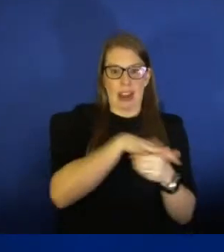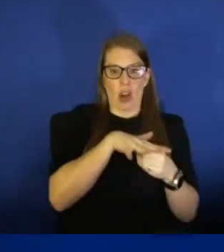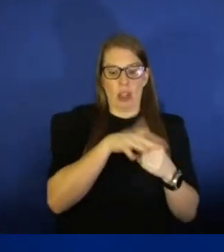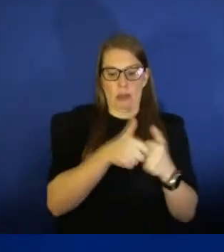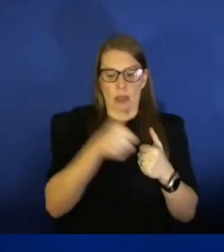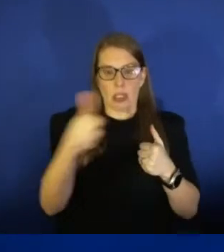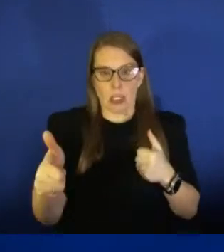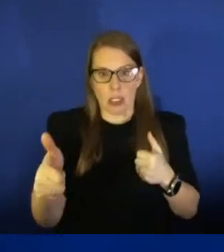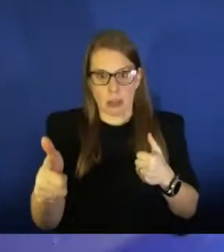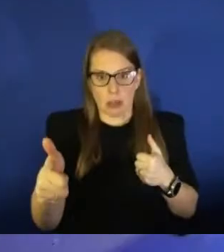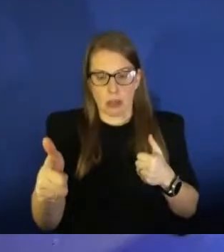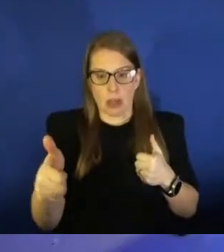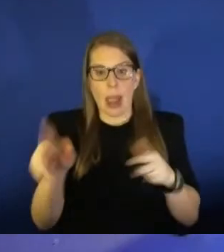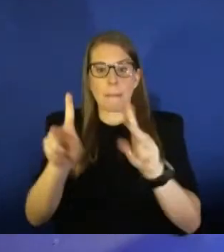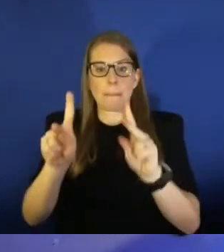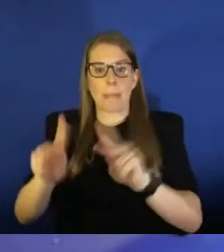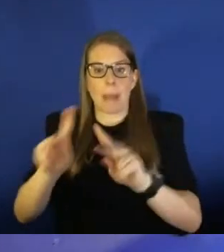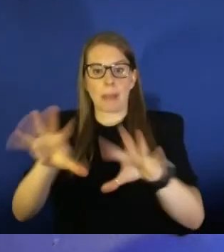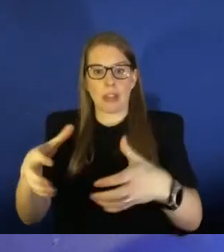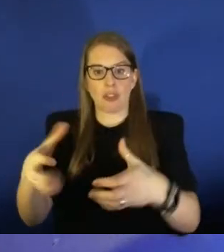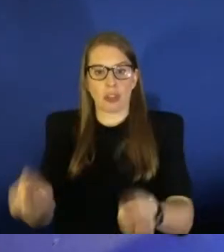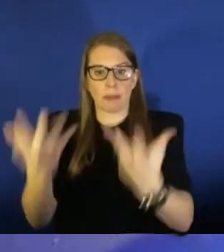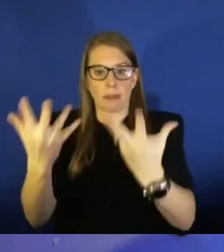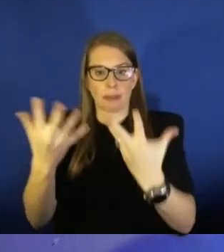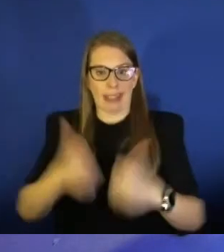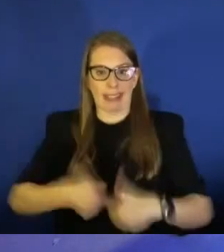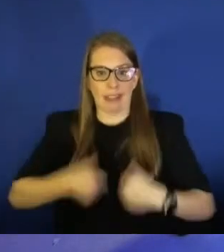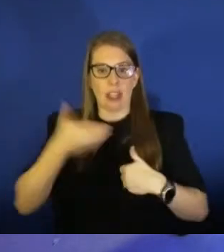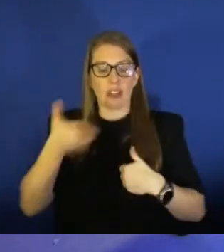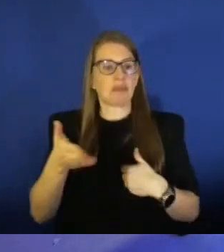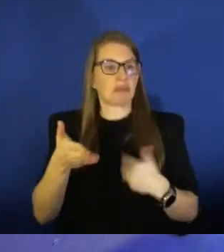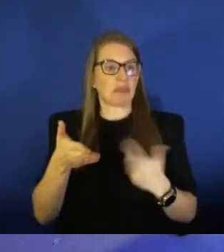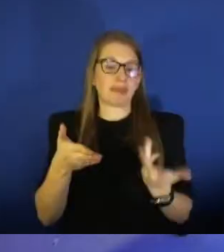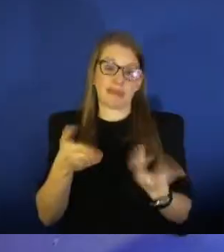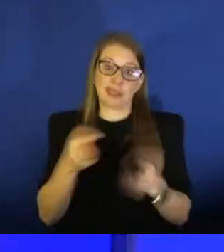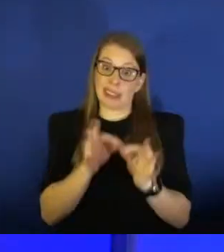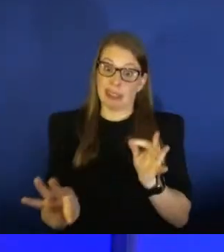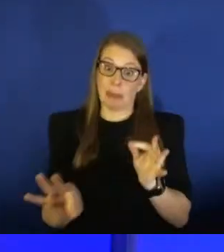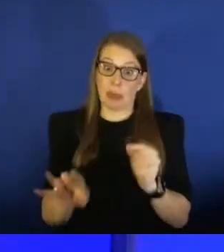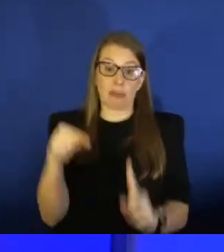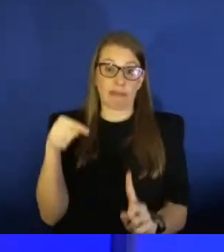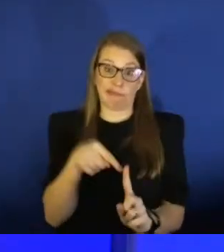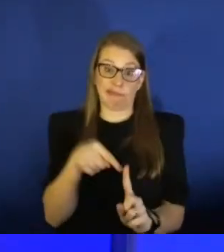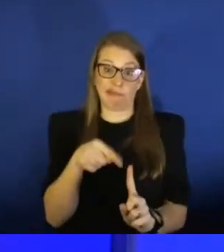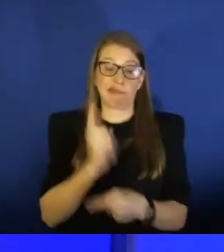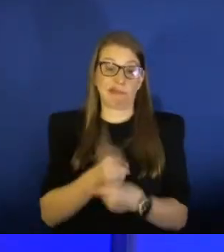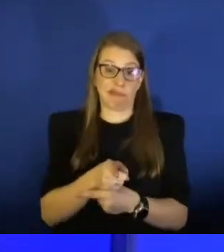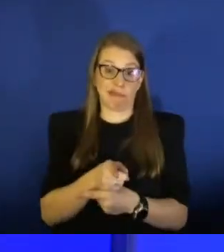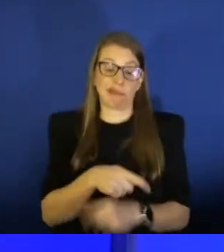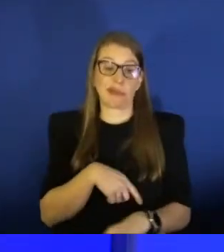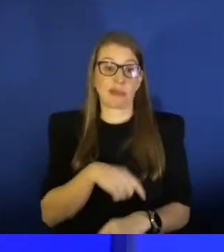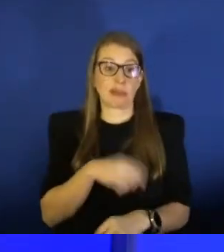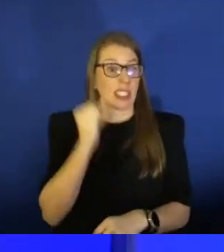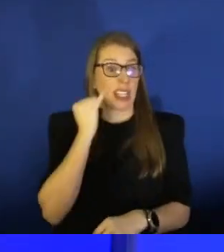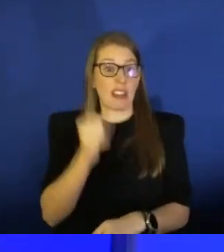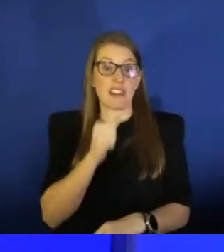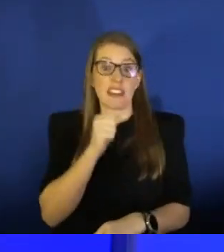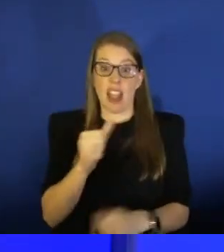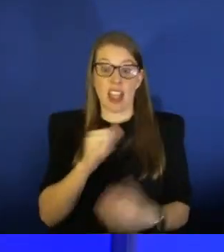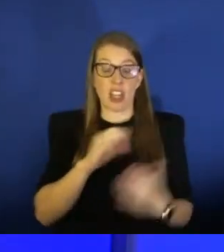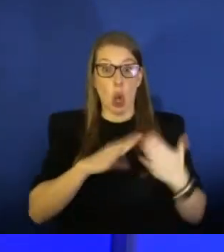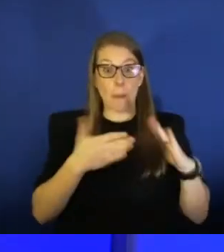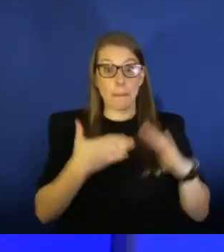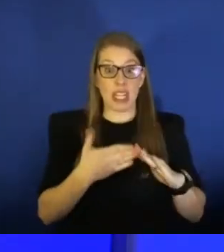Anything else to add on that? No, that's probably the simplest one is, if it's not urban,